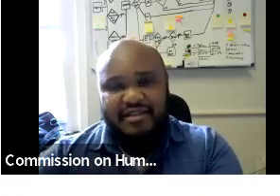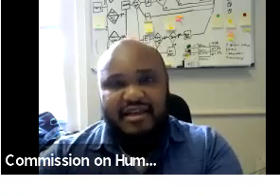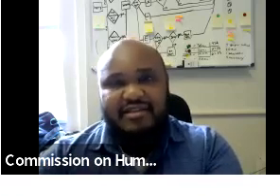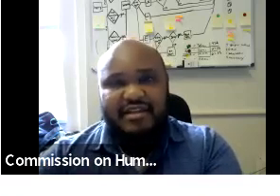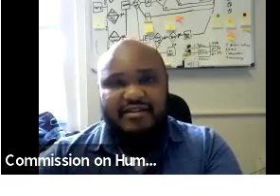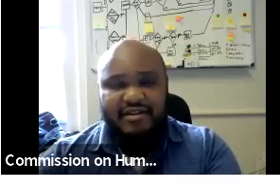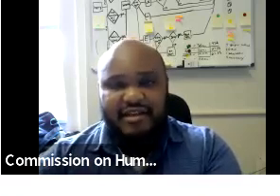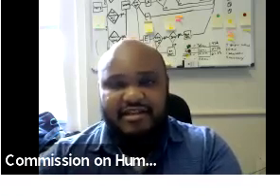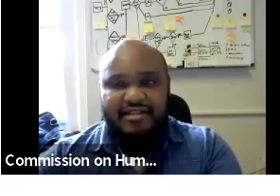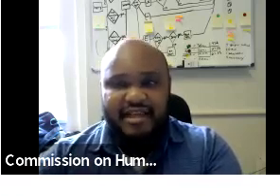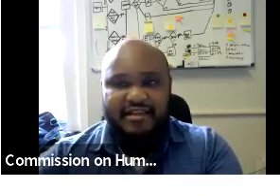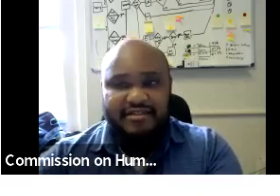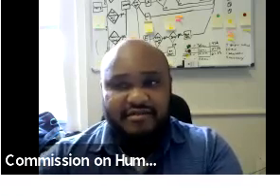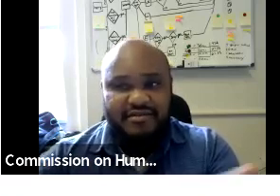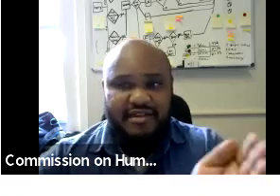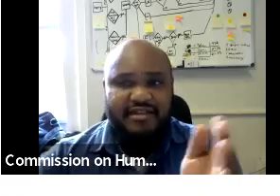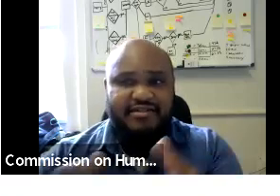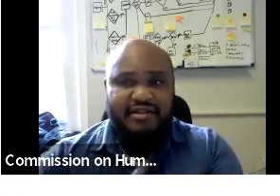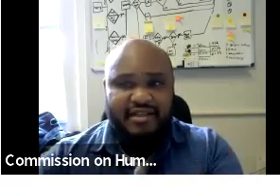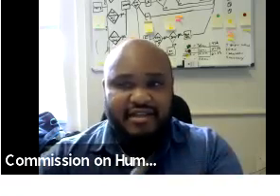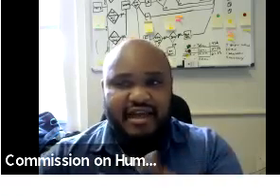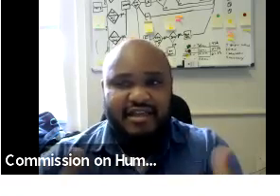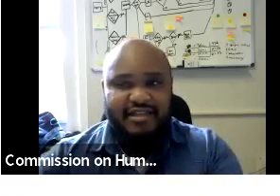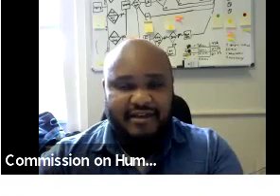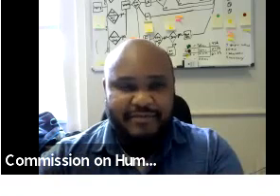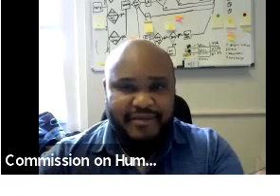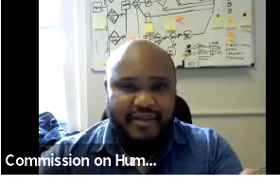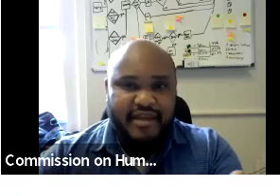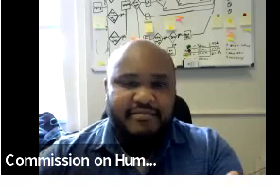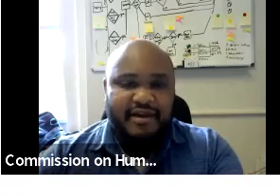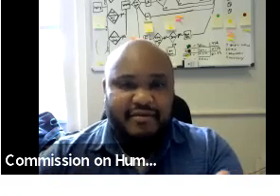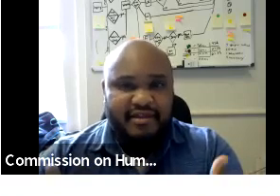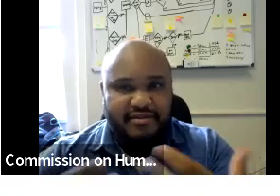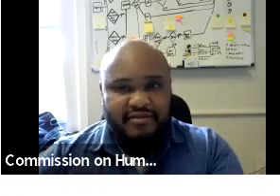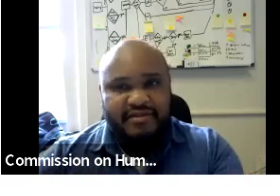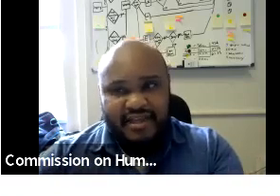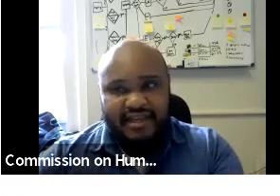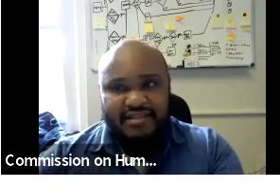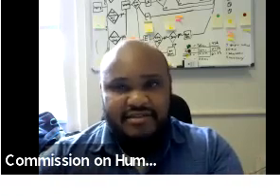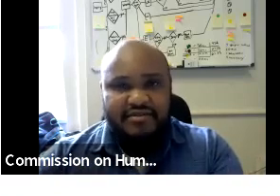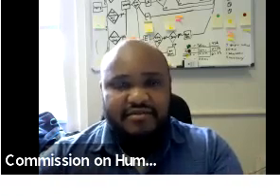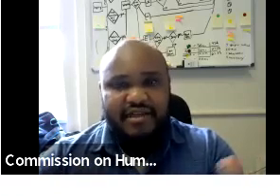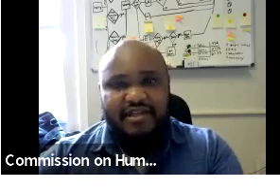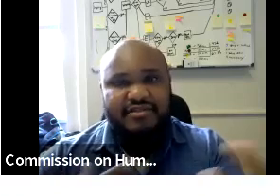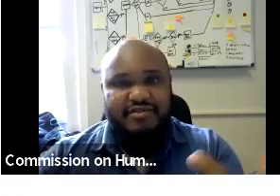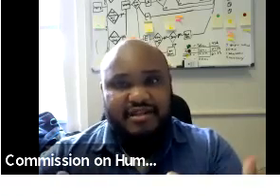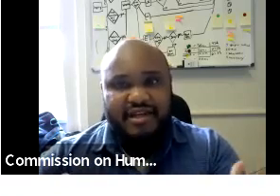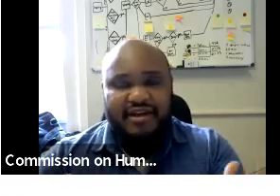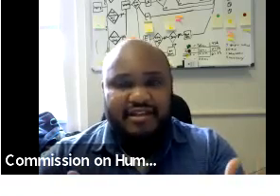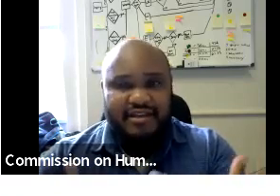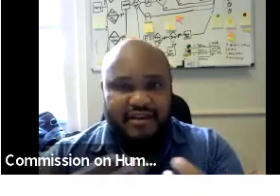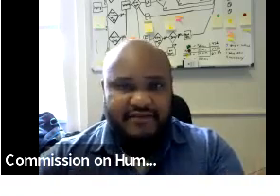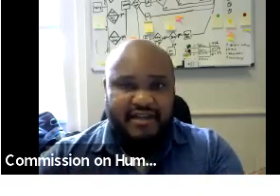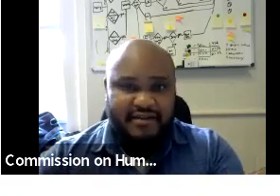next slide, gender is a socially constructed idea, but we use sex to construct